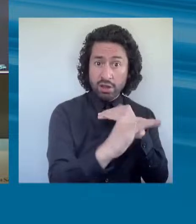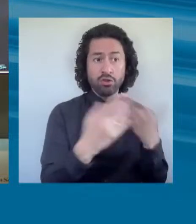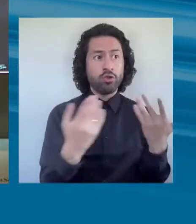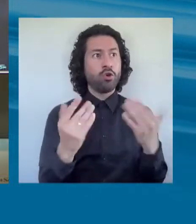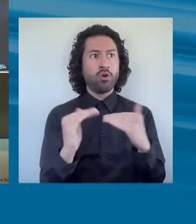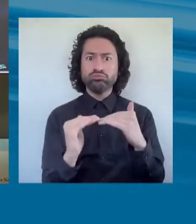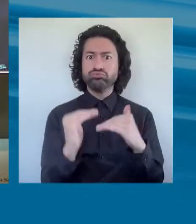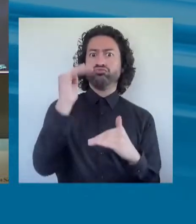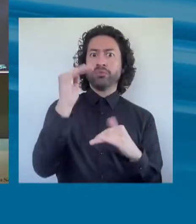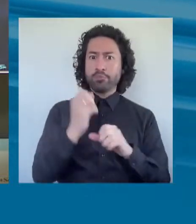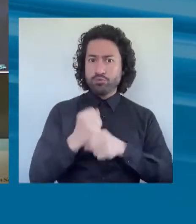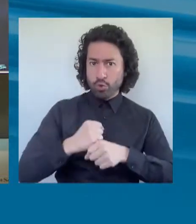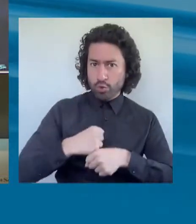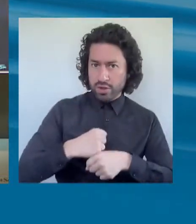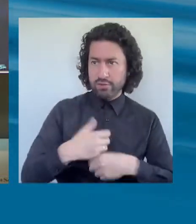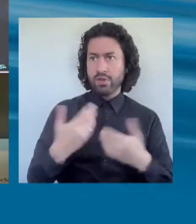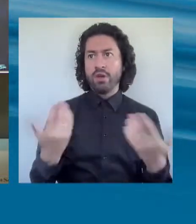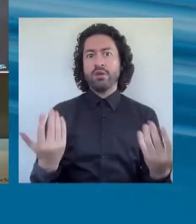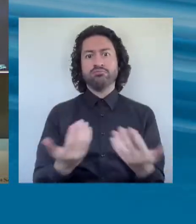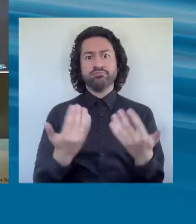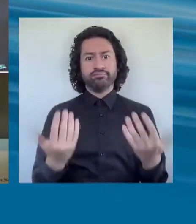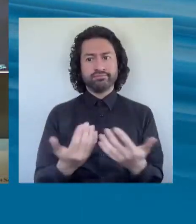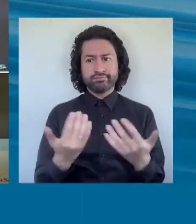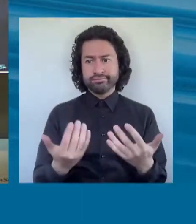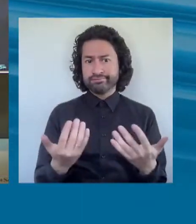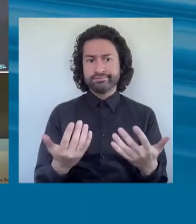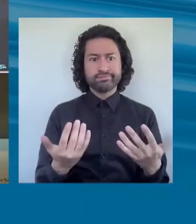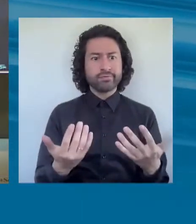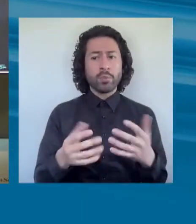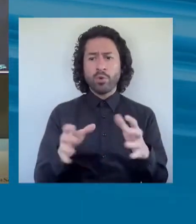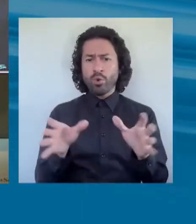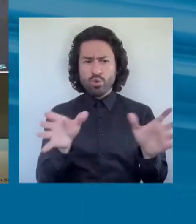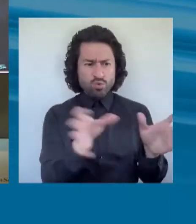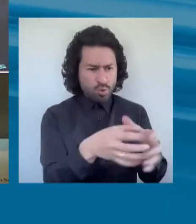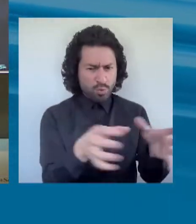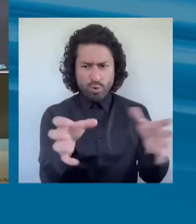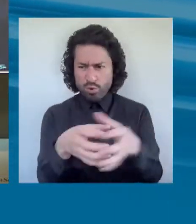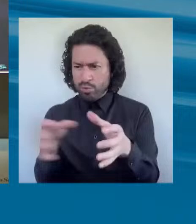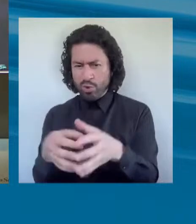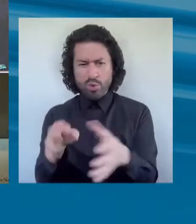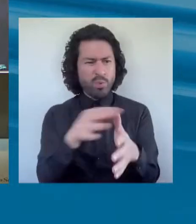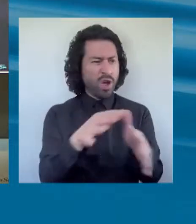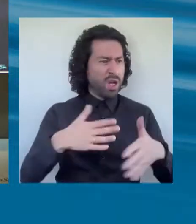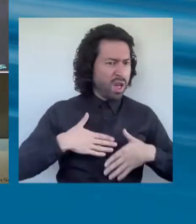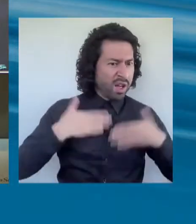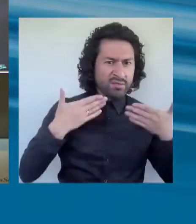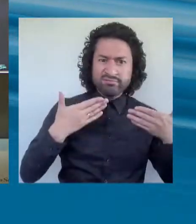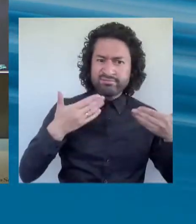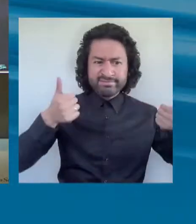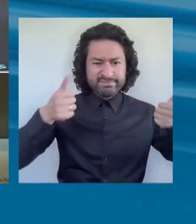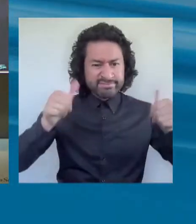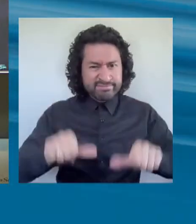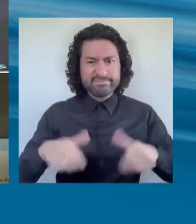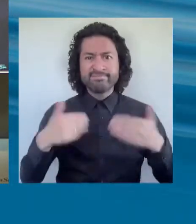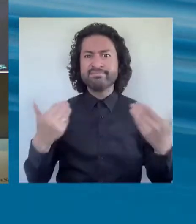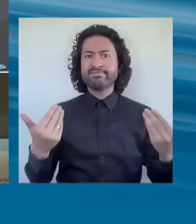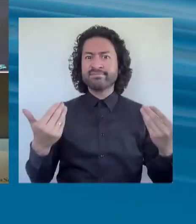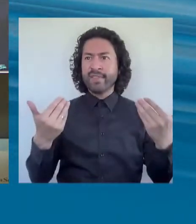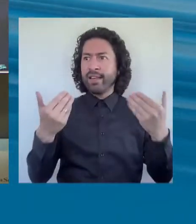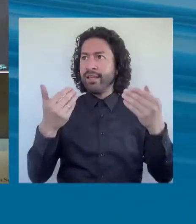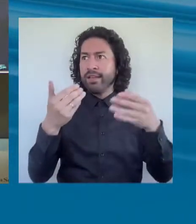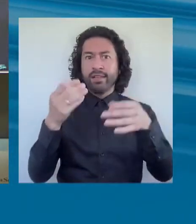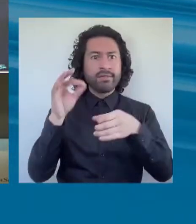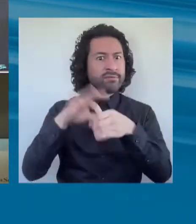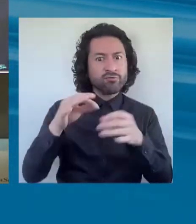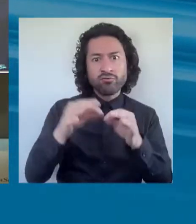the lack of development with high productivity, the deterioration of the well-being of people,